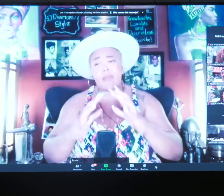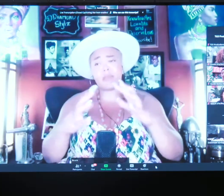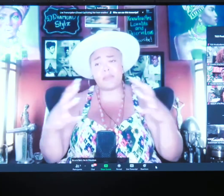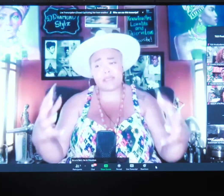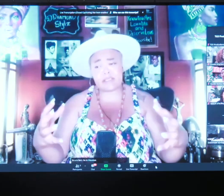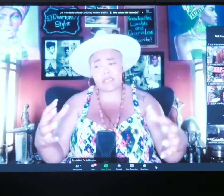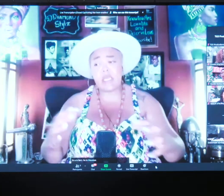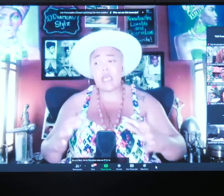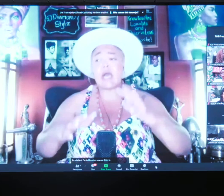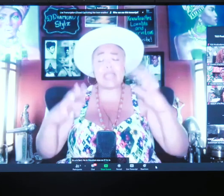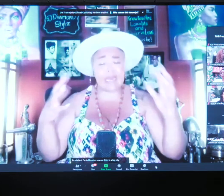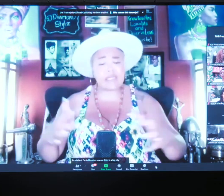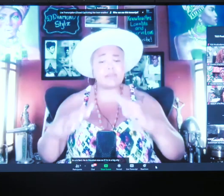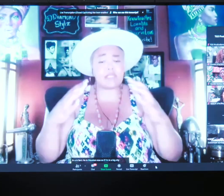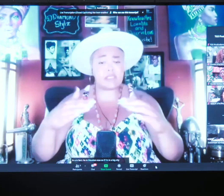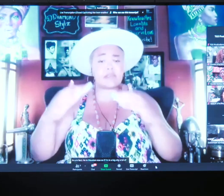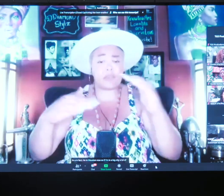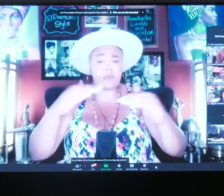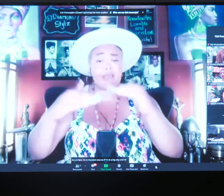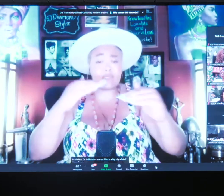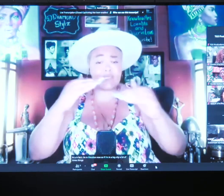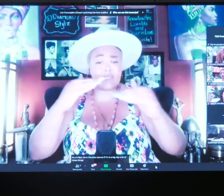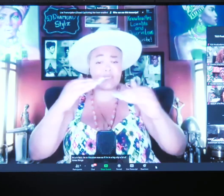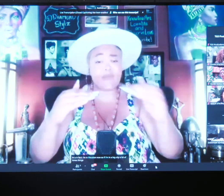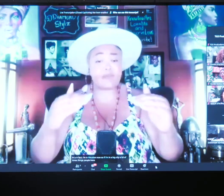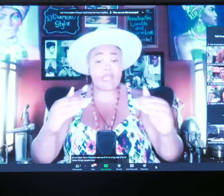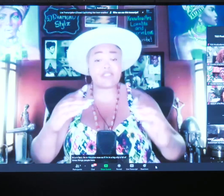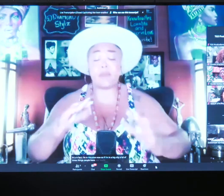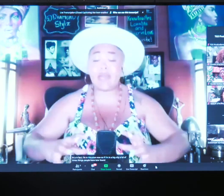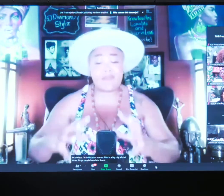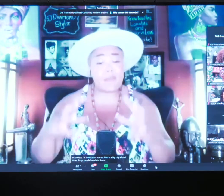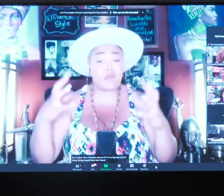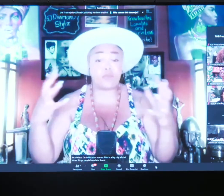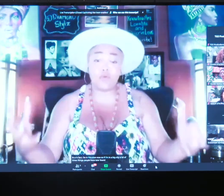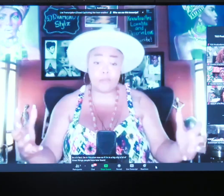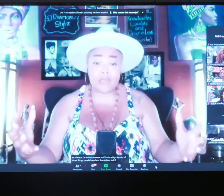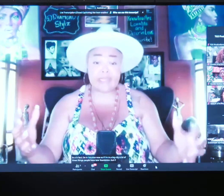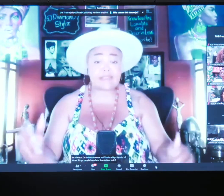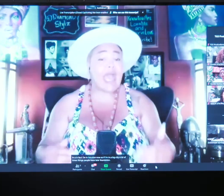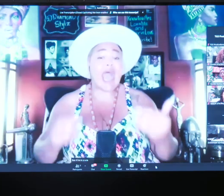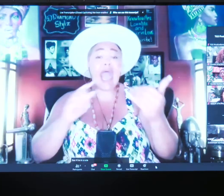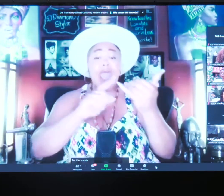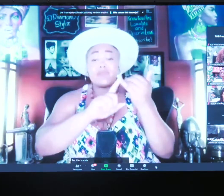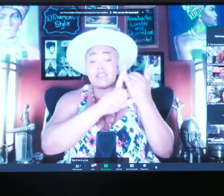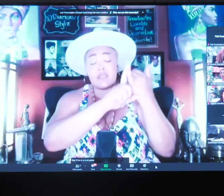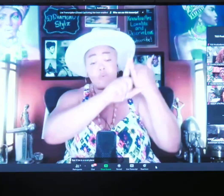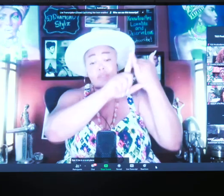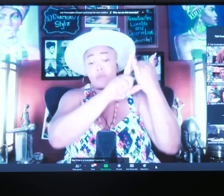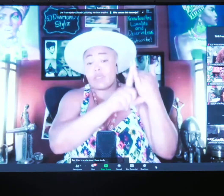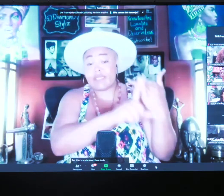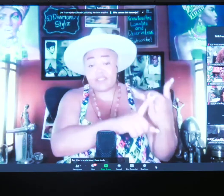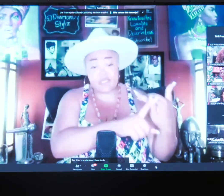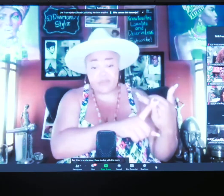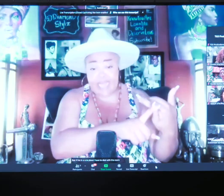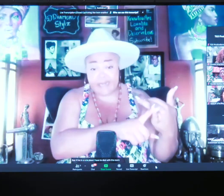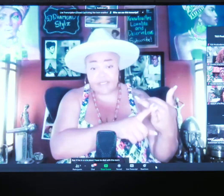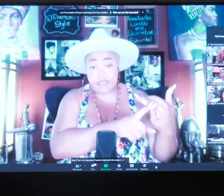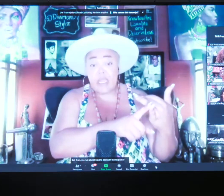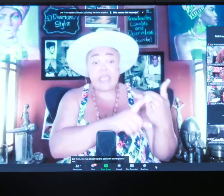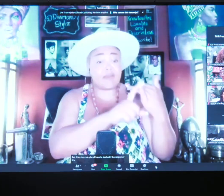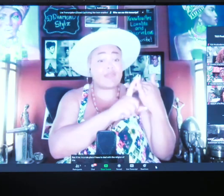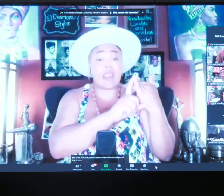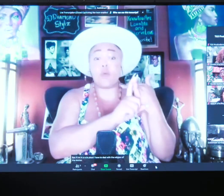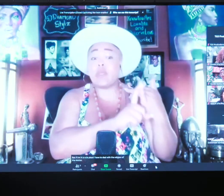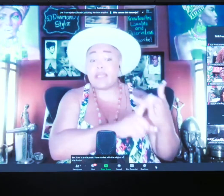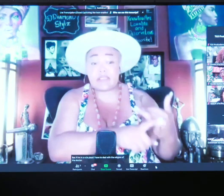I'm in a big city, a lot of times people have laid a foundation. But if I'm in a rural place, I have to deal with the religion of the doctor.